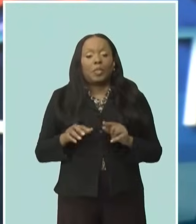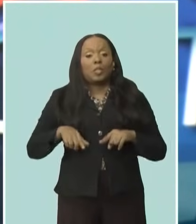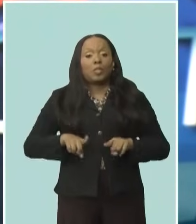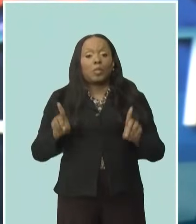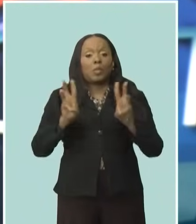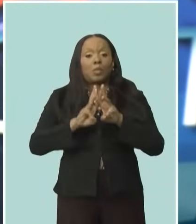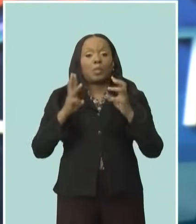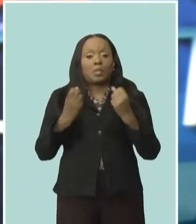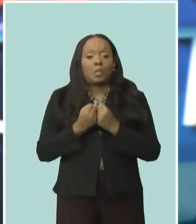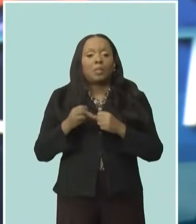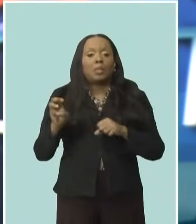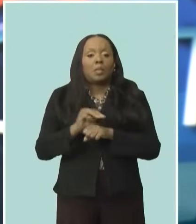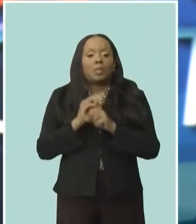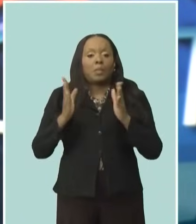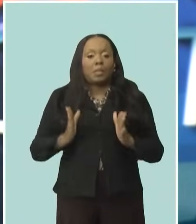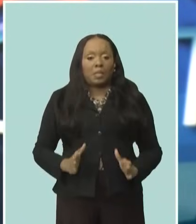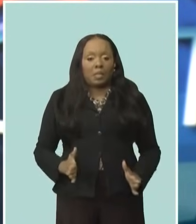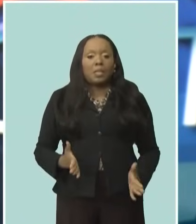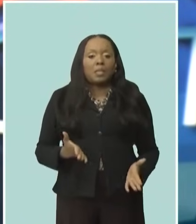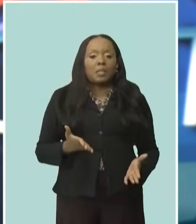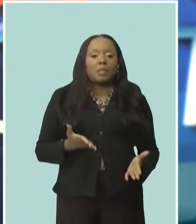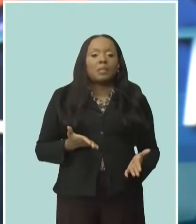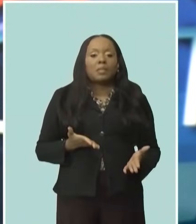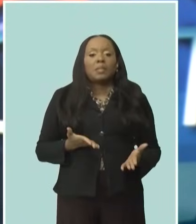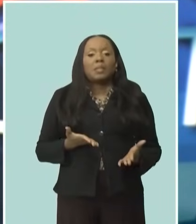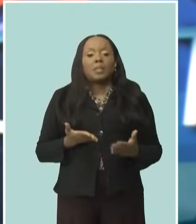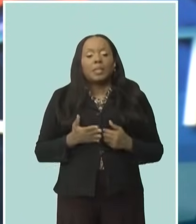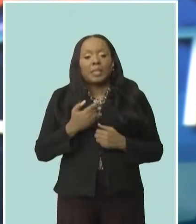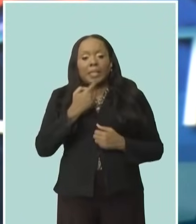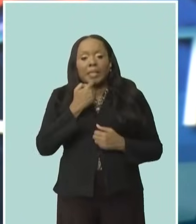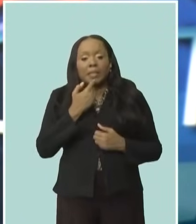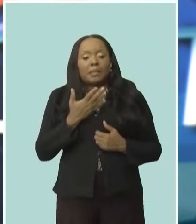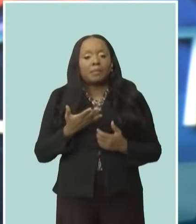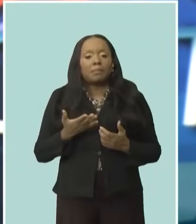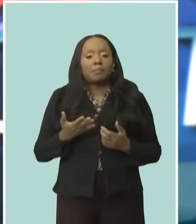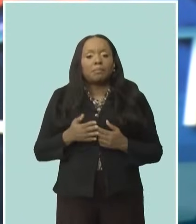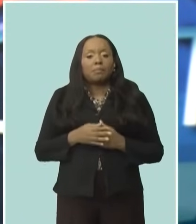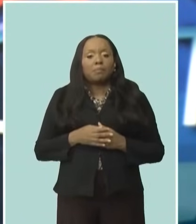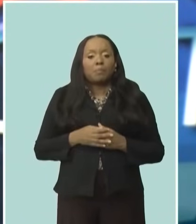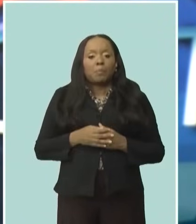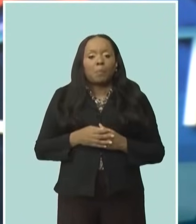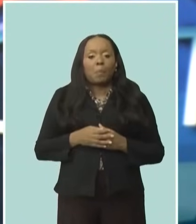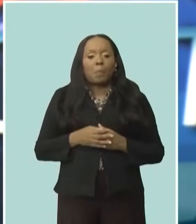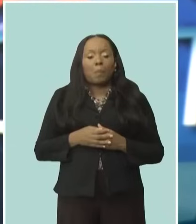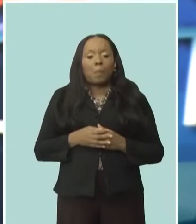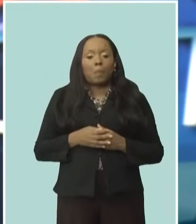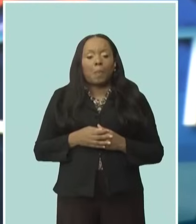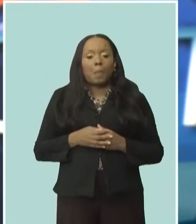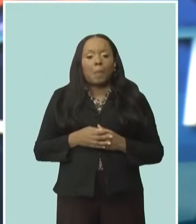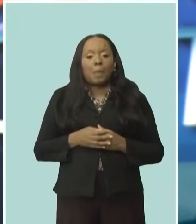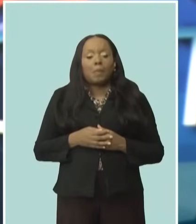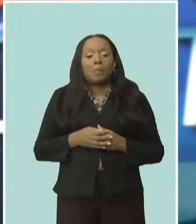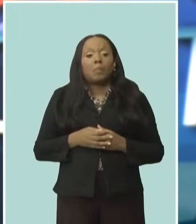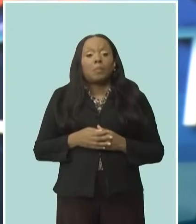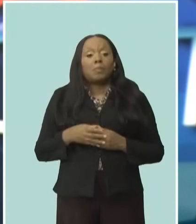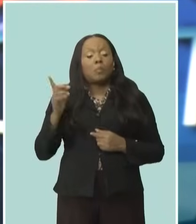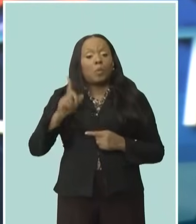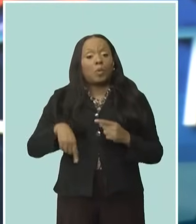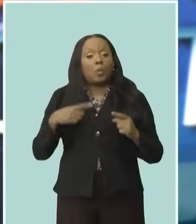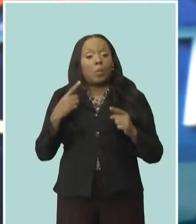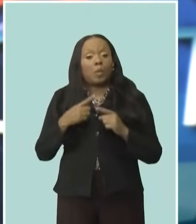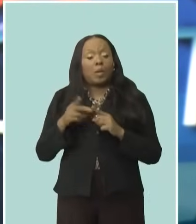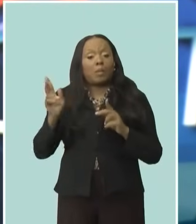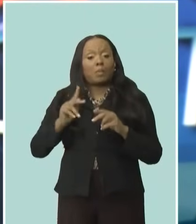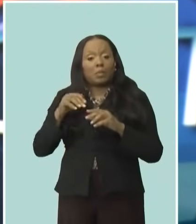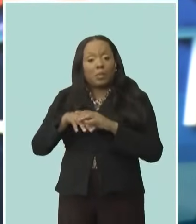During the sensitization workshop, Minister Abrams noted that the way in which personnel at the new fire station operate